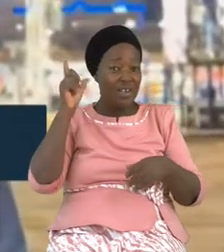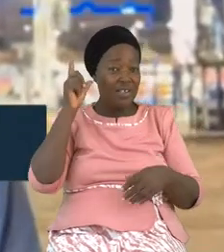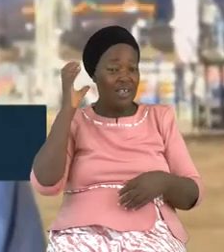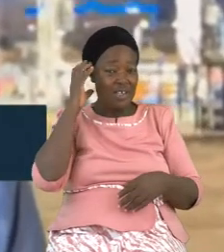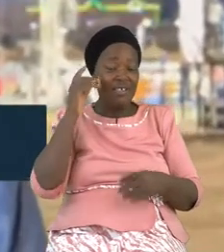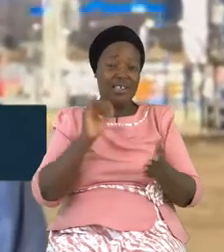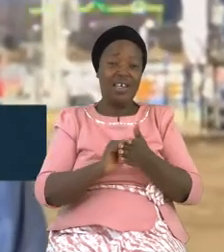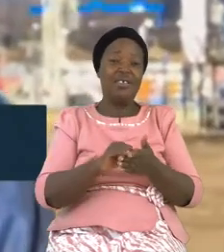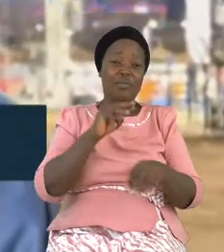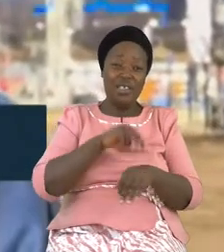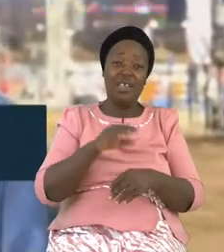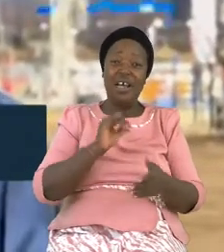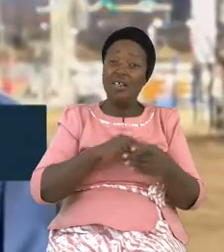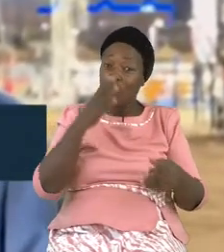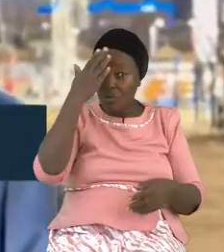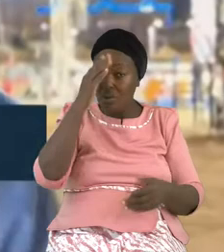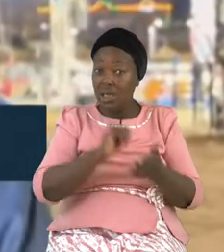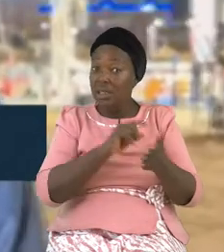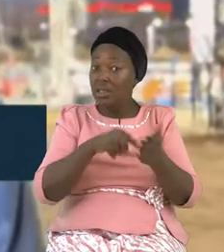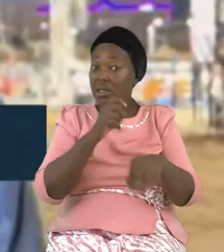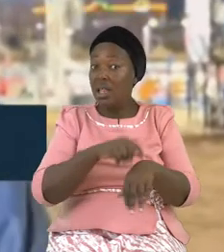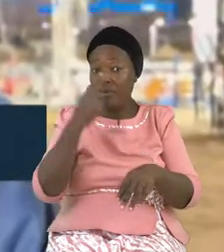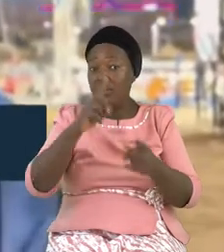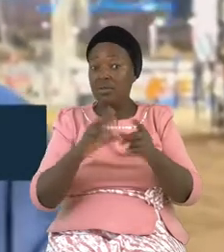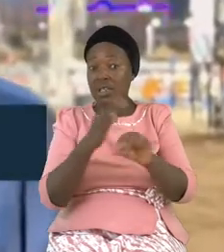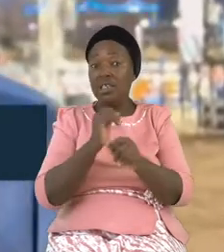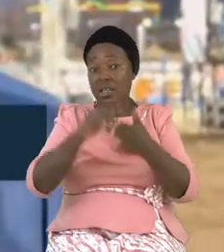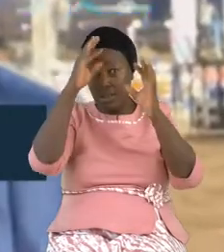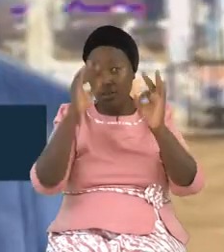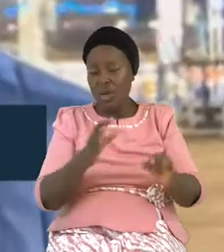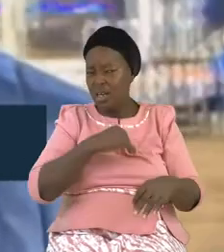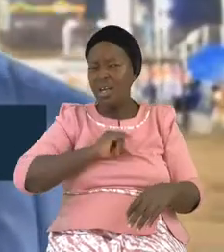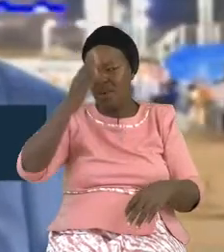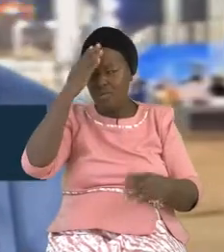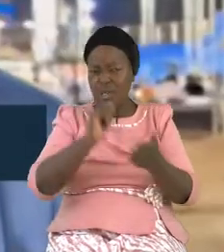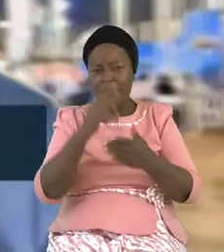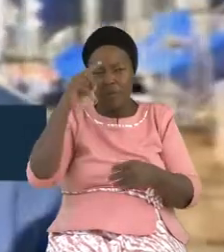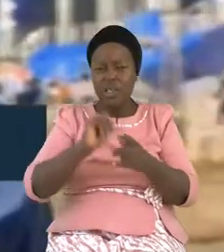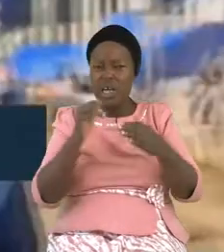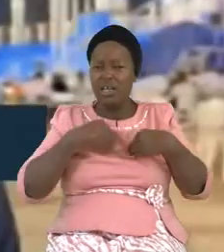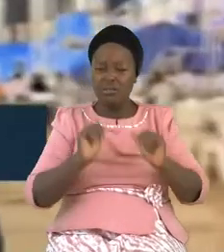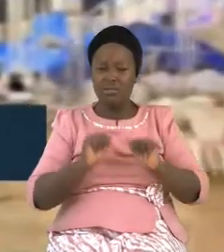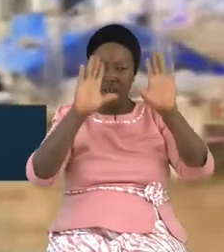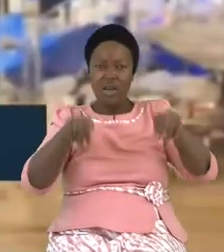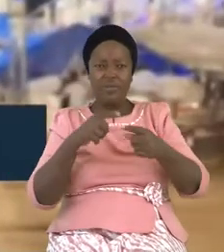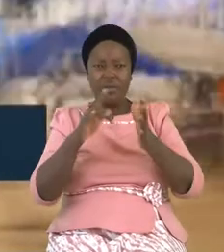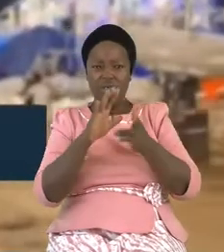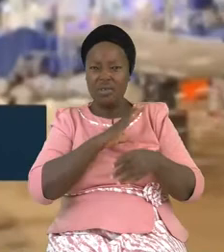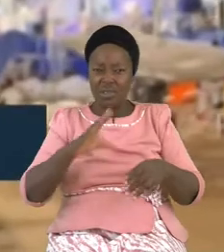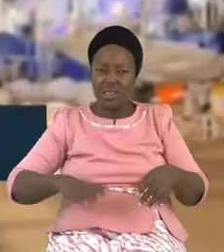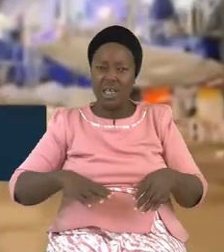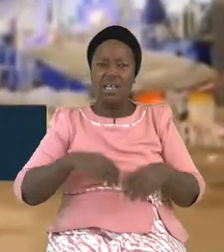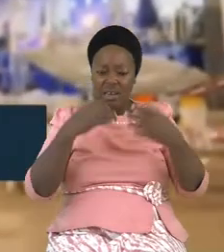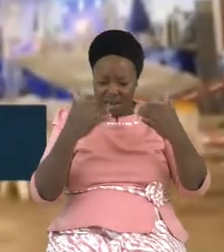decision. This is the time to take a decision. And I know for you that you've given your life to Christ right now, whether you're listening